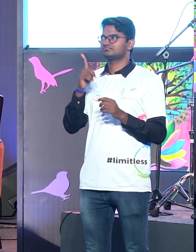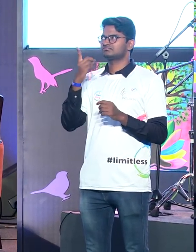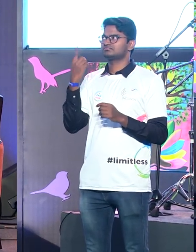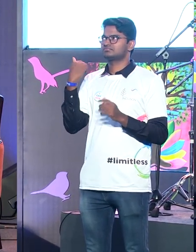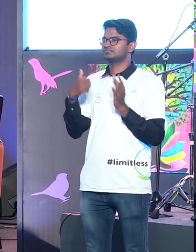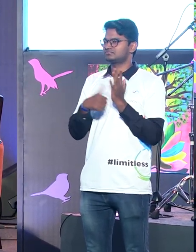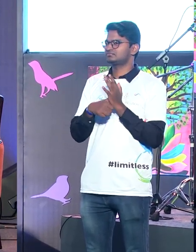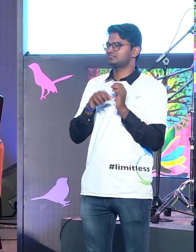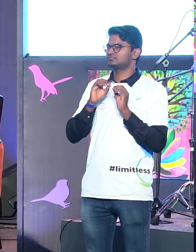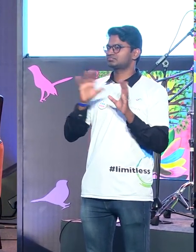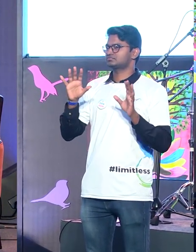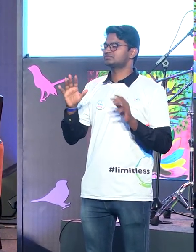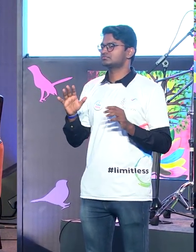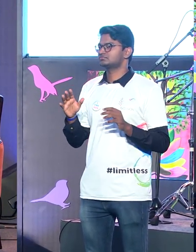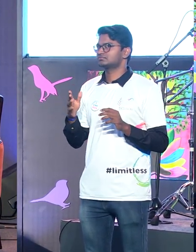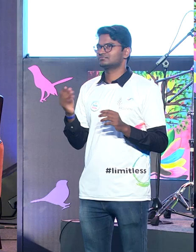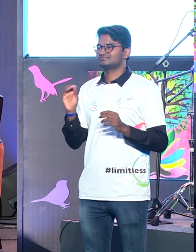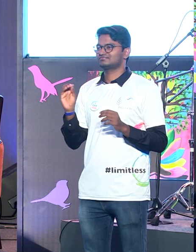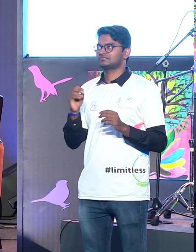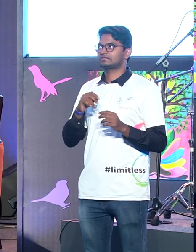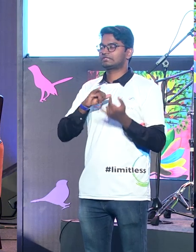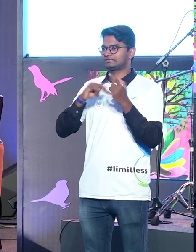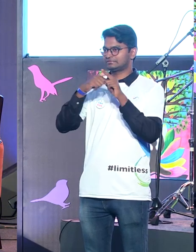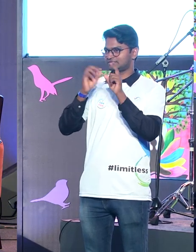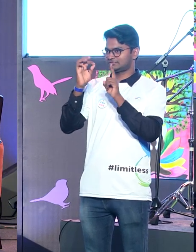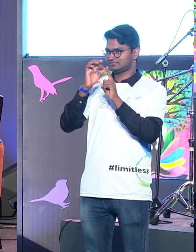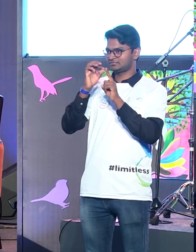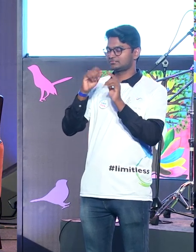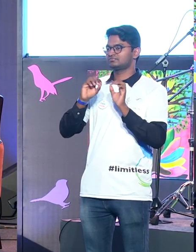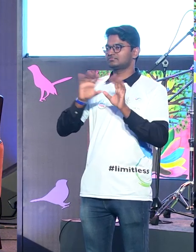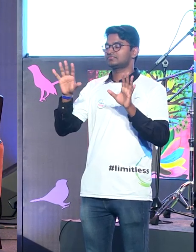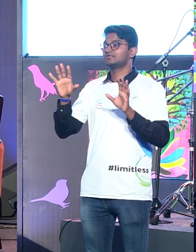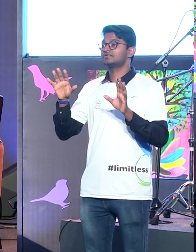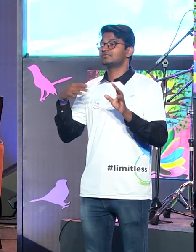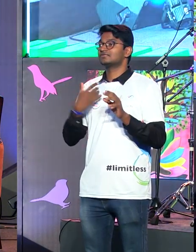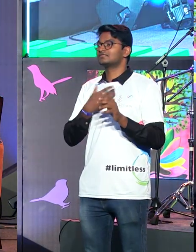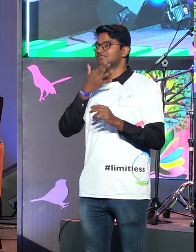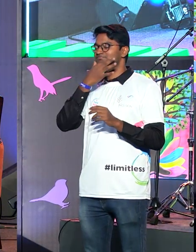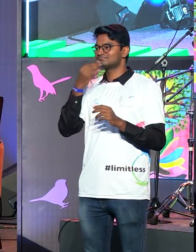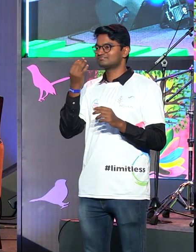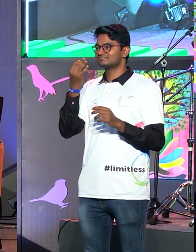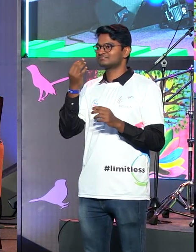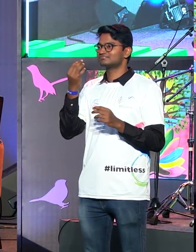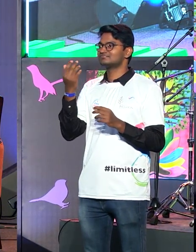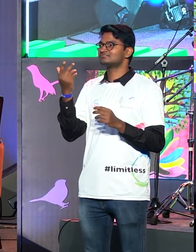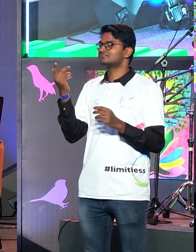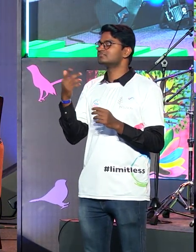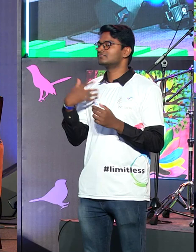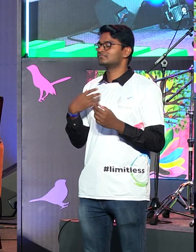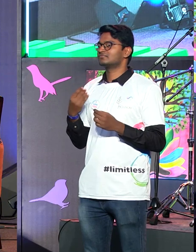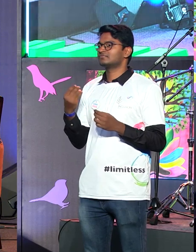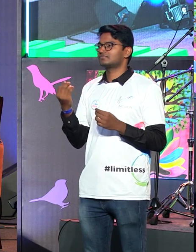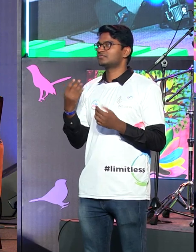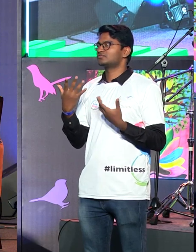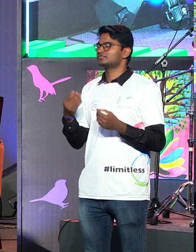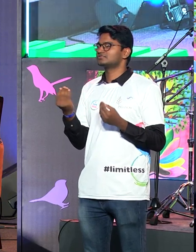remember, right? September. It's September 25th. It's a beautiful piece. You go to YouTube, find it out. It's amazing. I want to spend a little